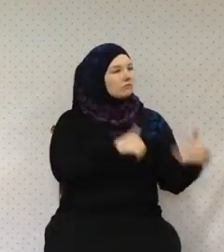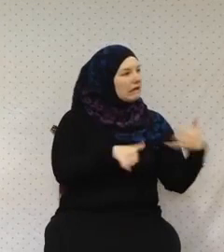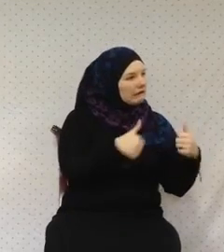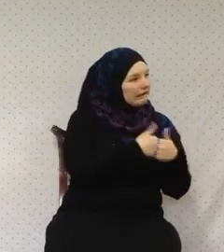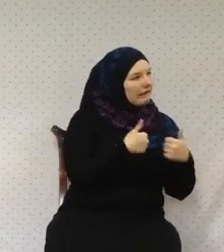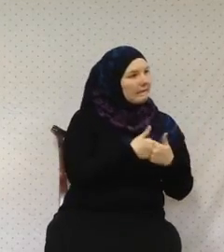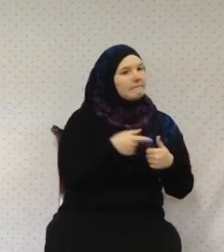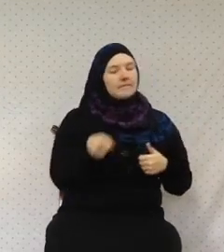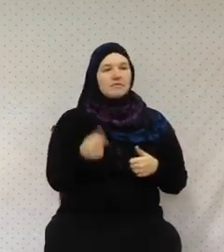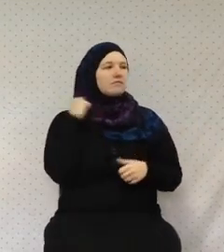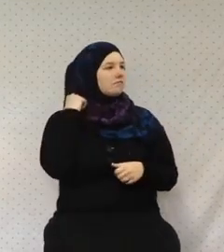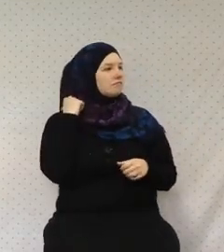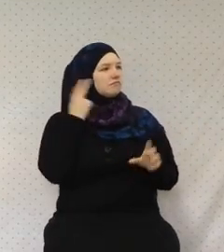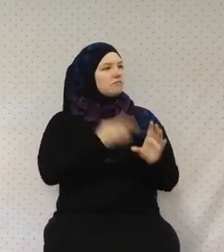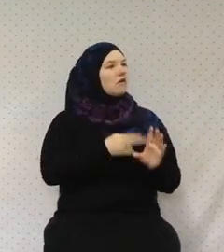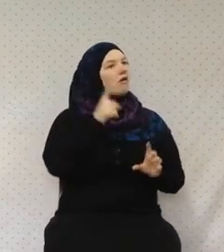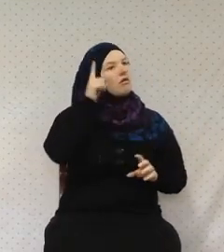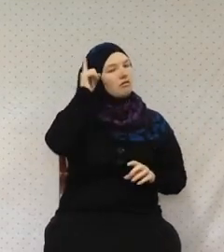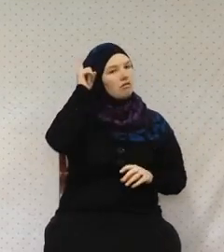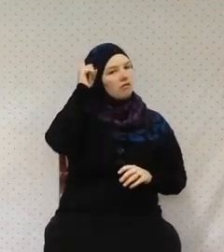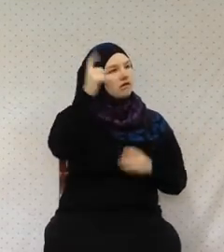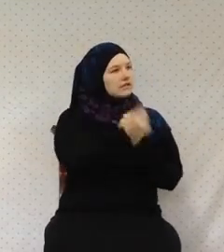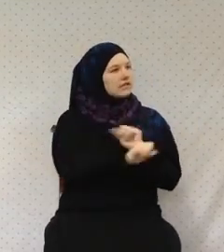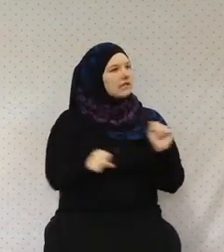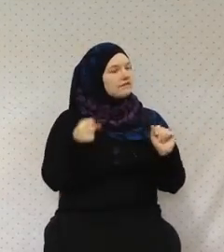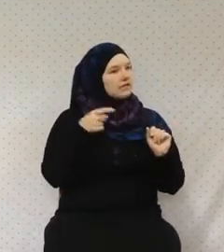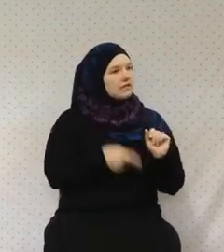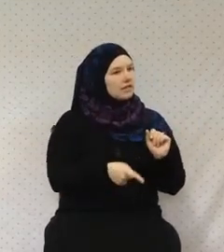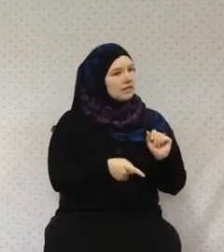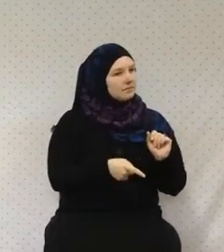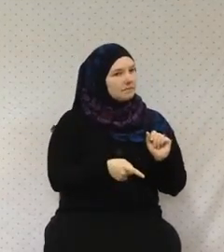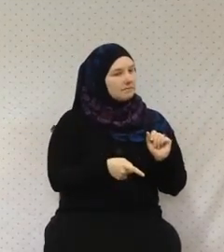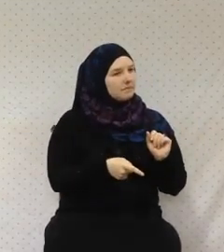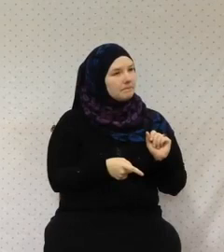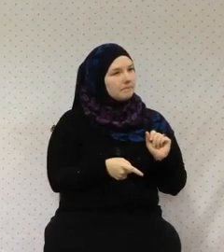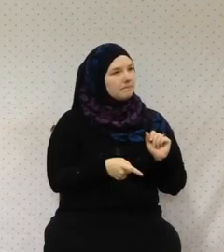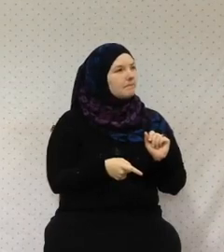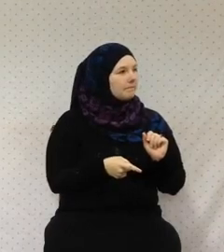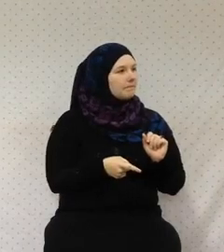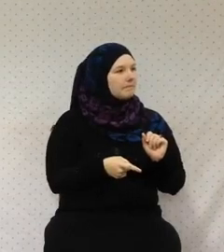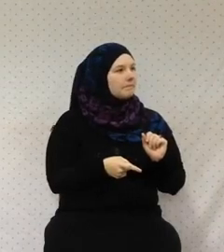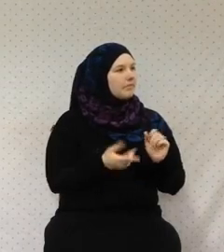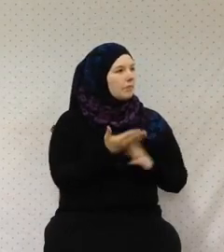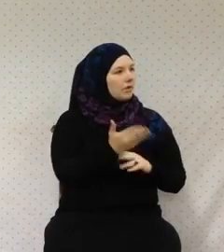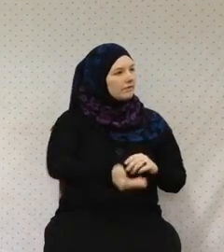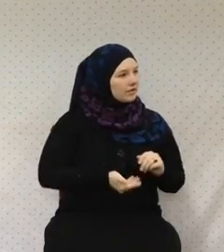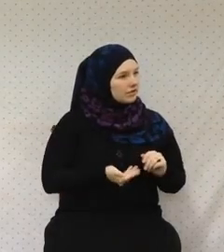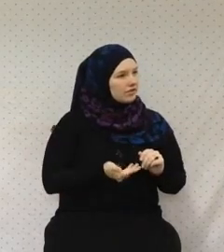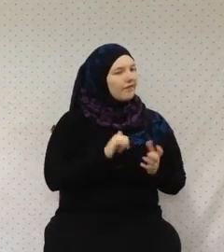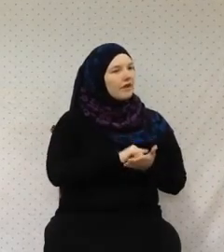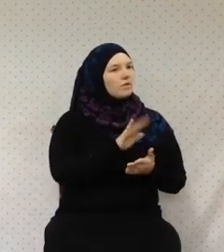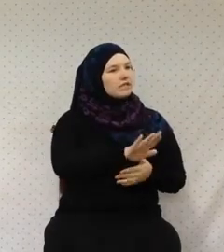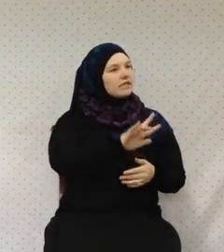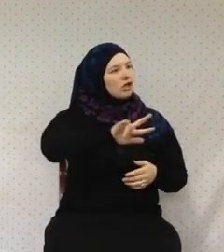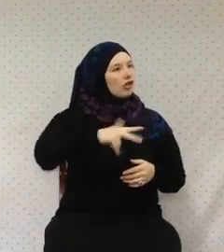ethics, Allah subhanahu wa ta'ala saved him from falling to her temptation. That was